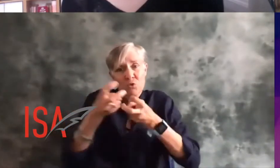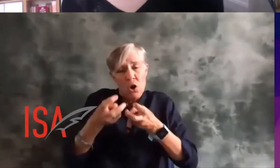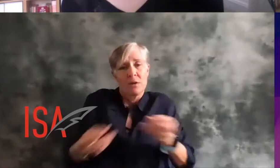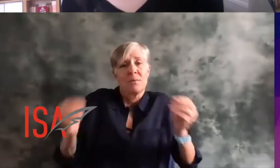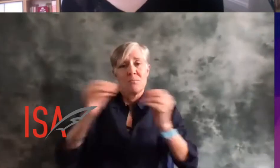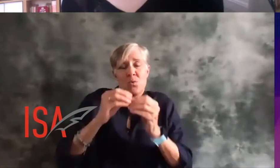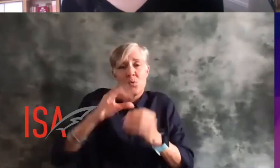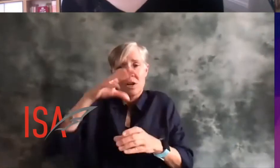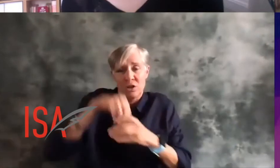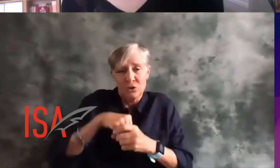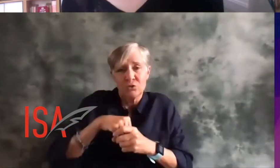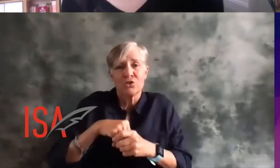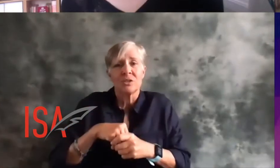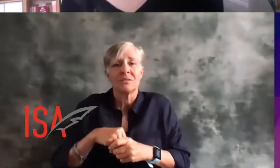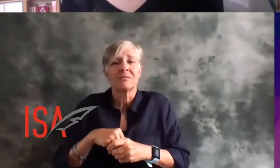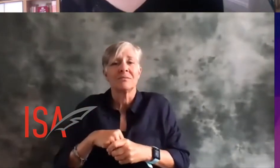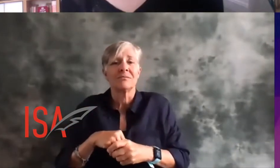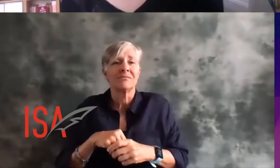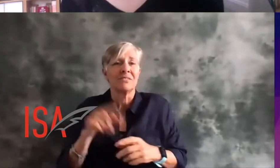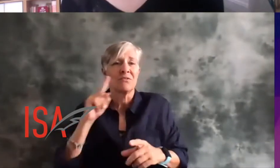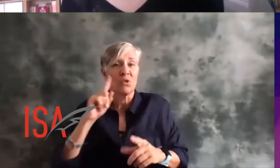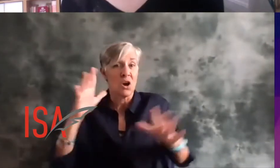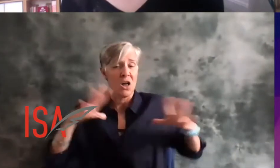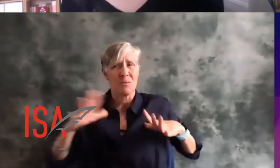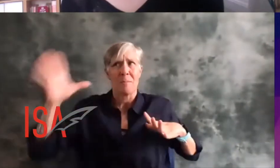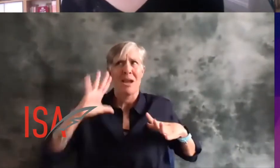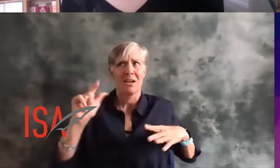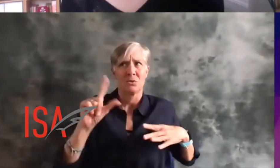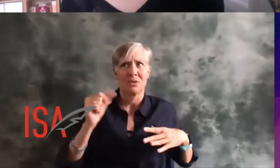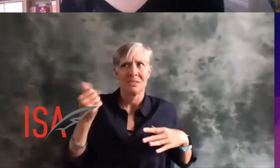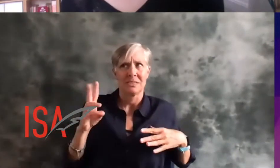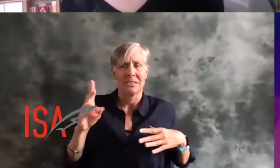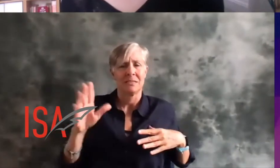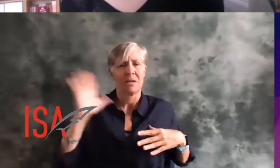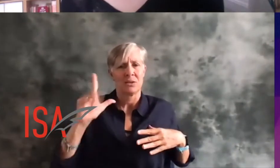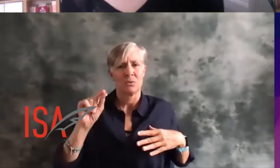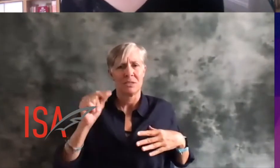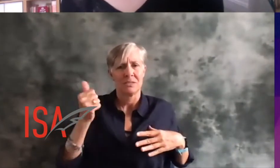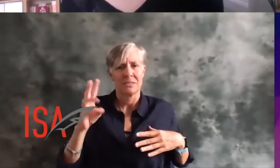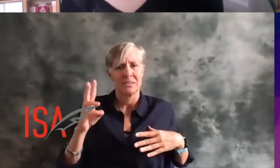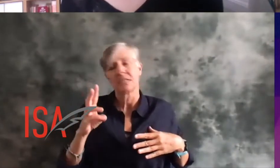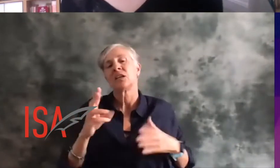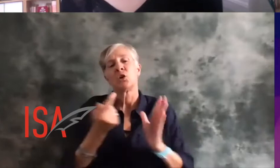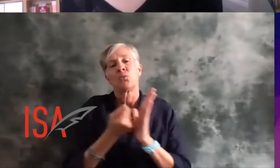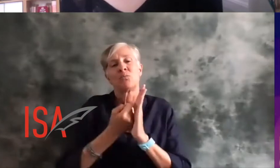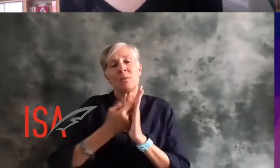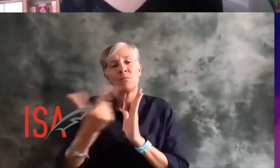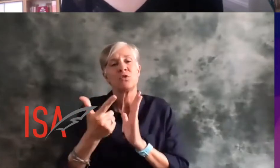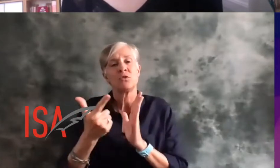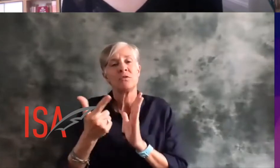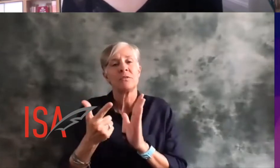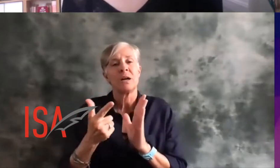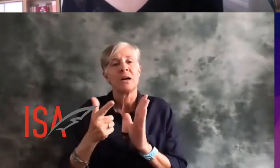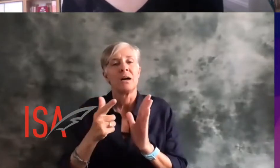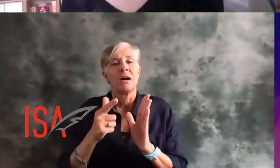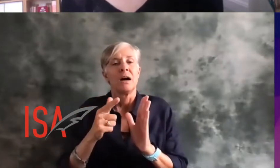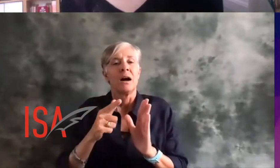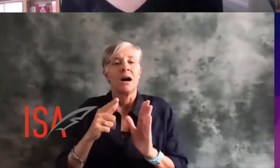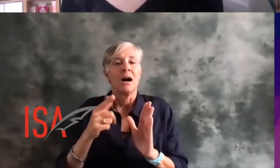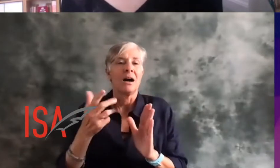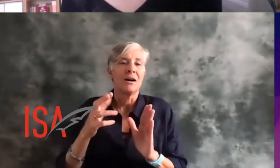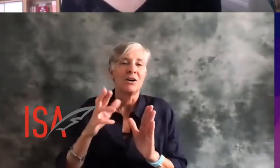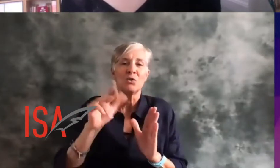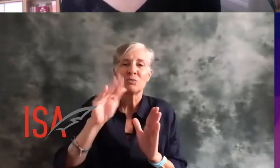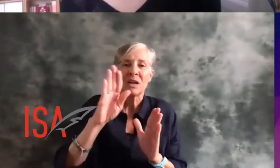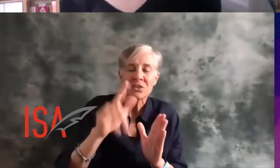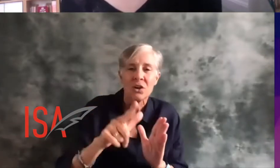Hollywood around 2016 was to remove confirmation bias and stereotypes from your script. But